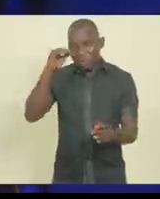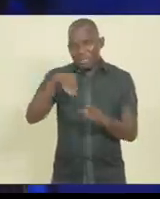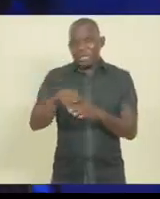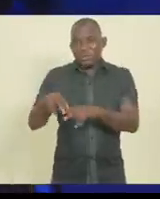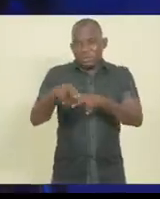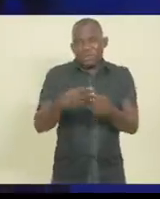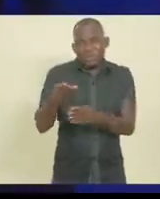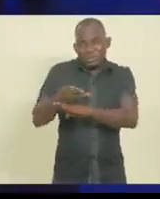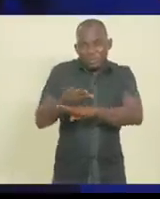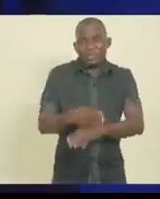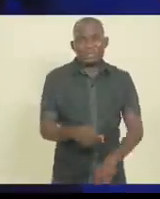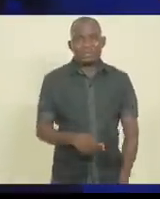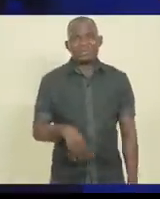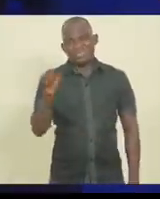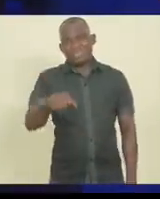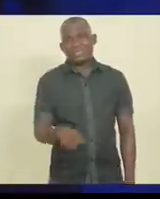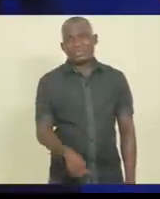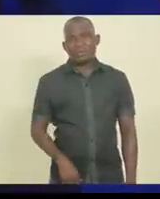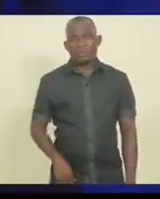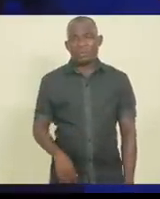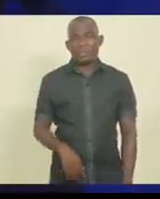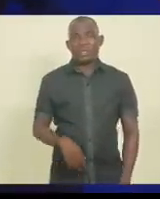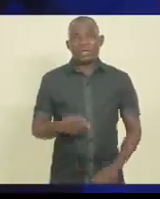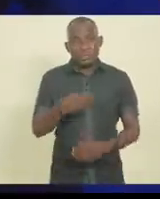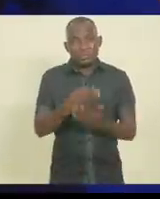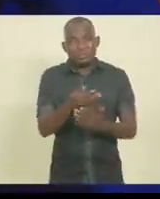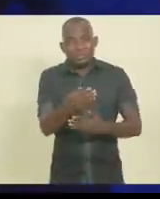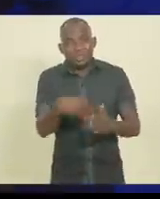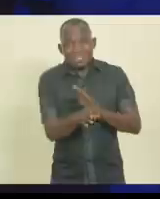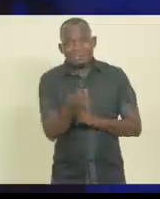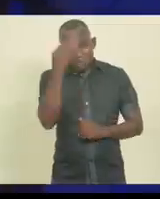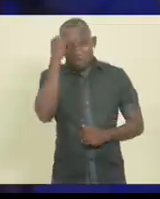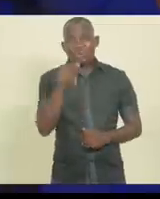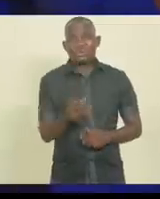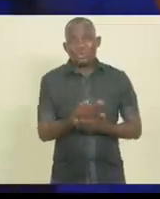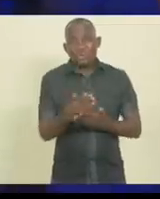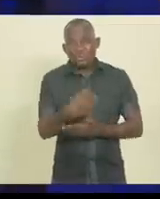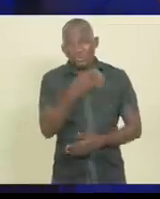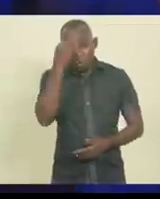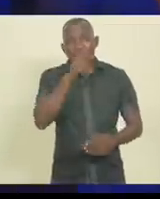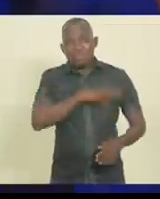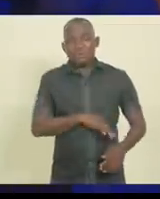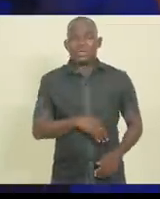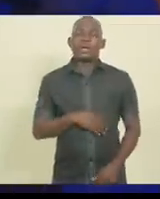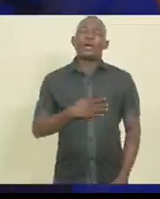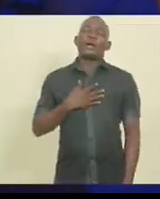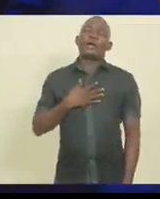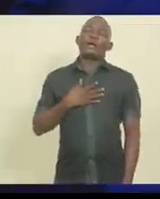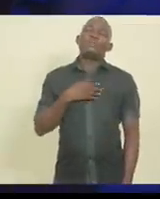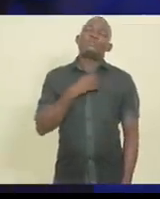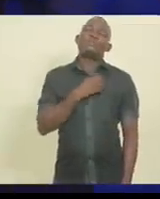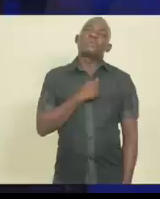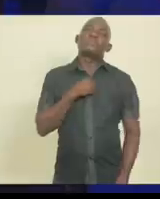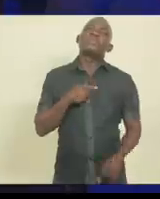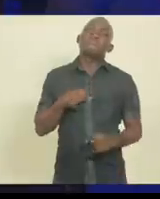type. Madam, I'm sorry. I'm only trying to help. He comes to me complaining of school fees and even what